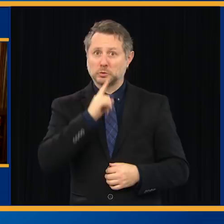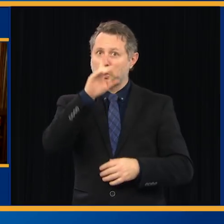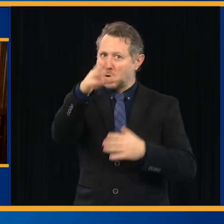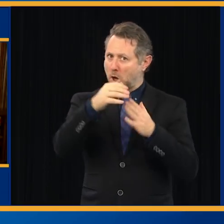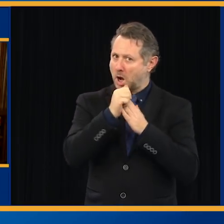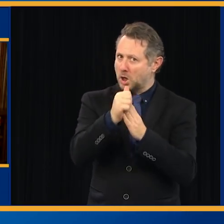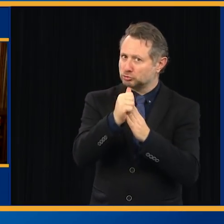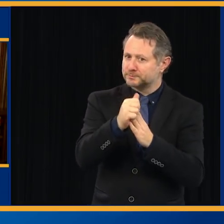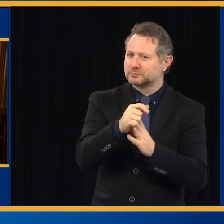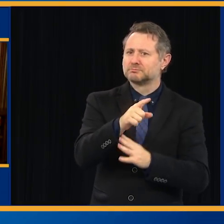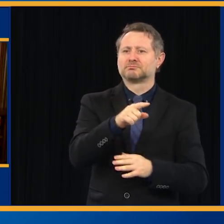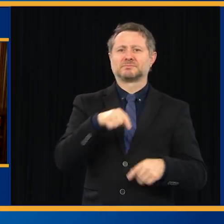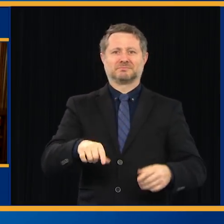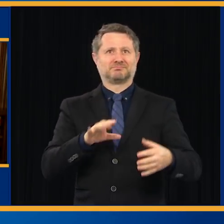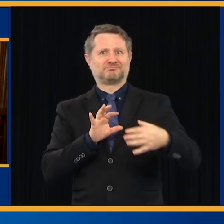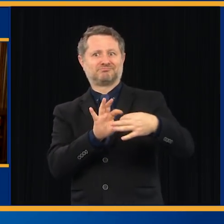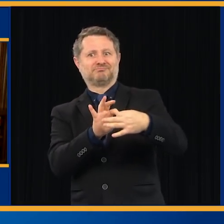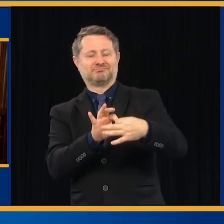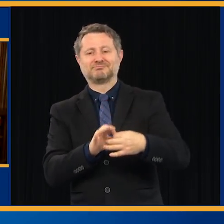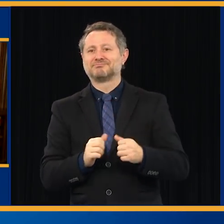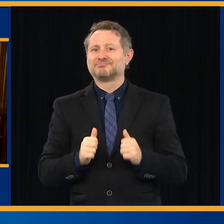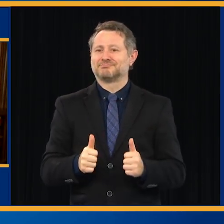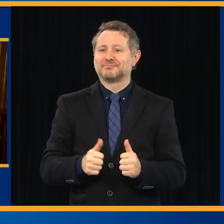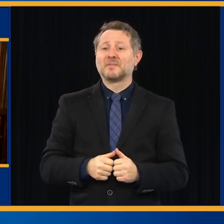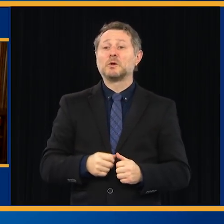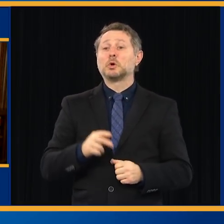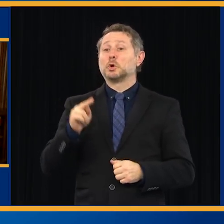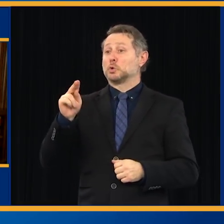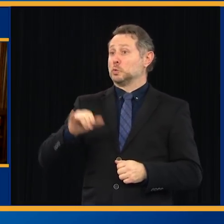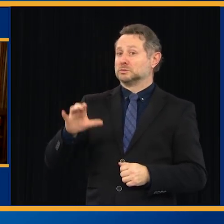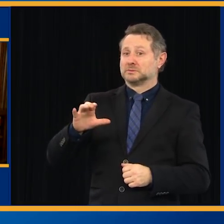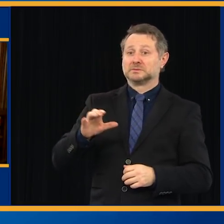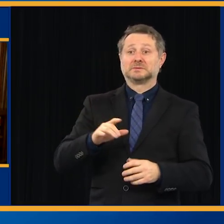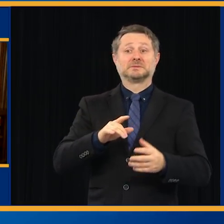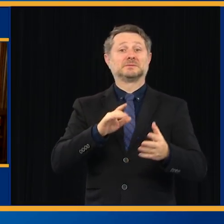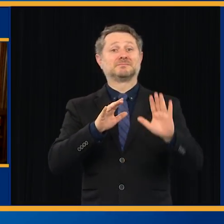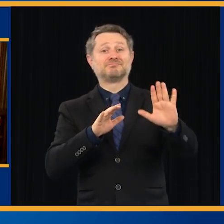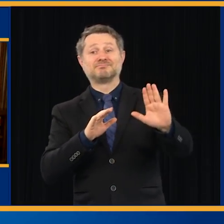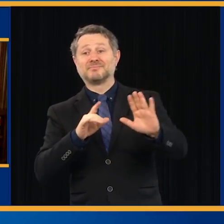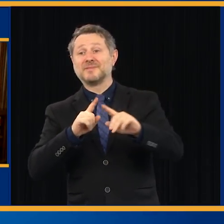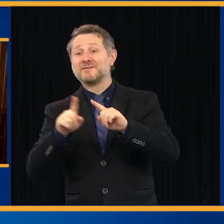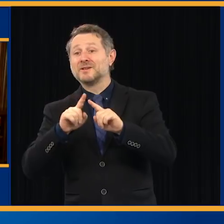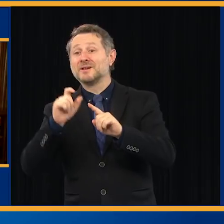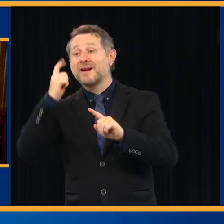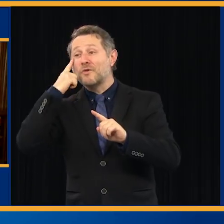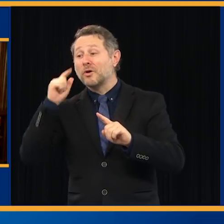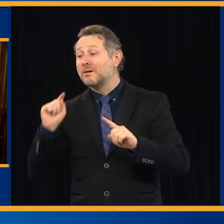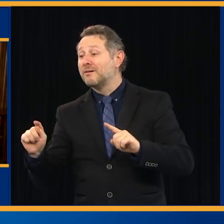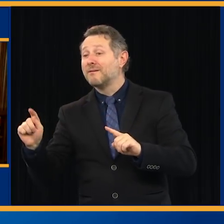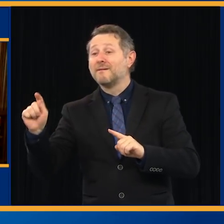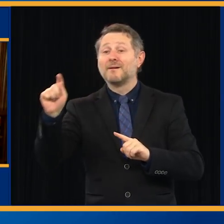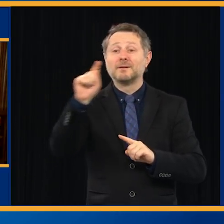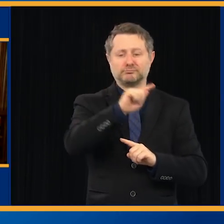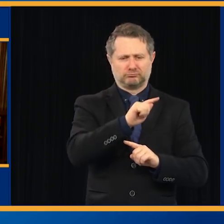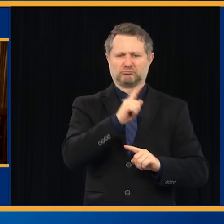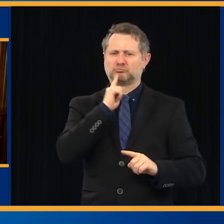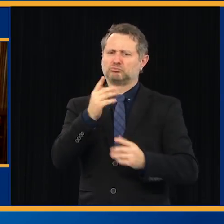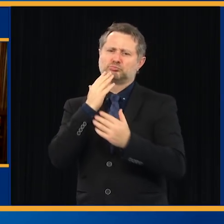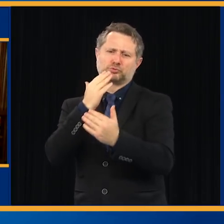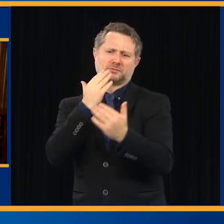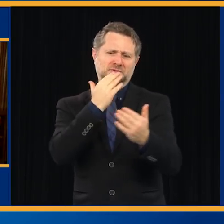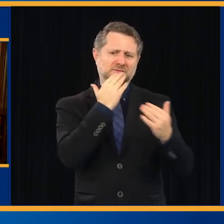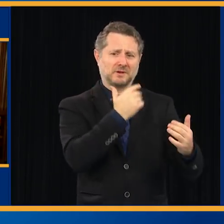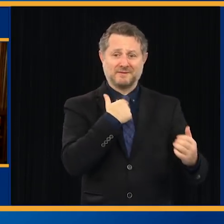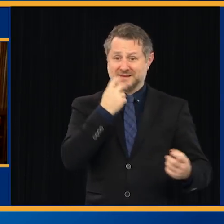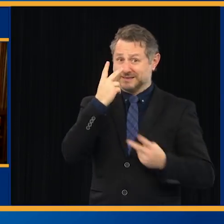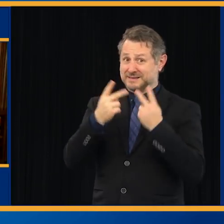of New York, and particularly Metro New York City with your colleague governors on either side of you. You're an inspiration, frankly, to all